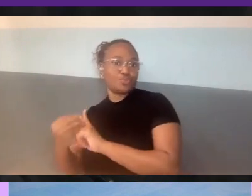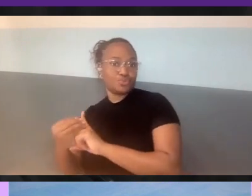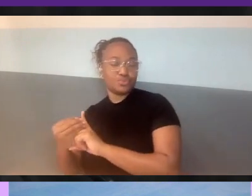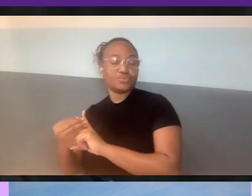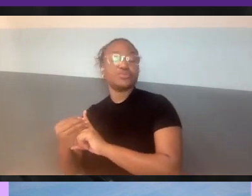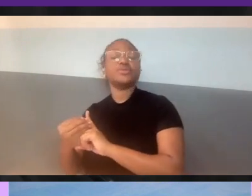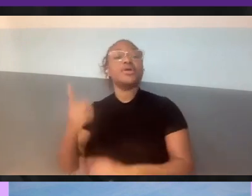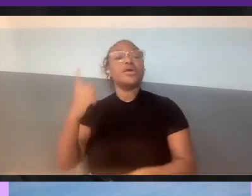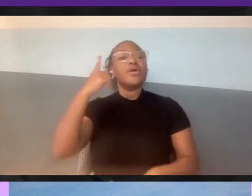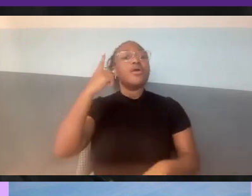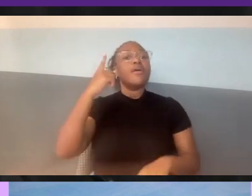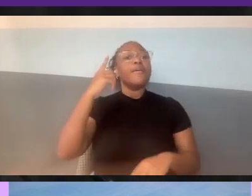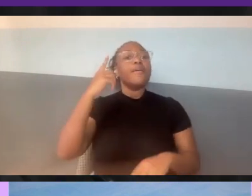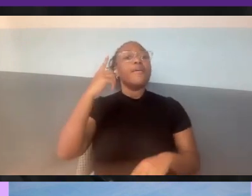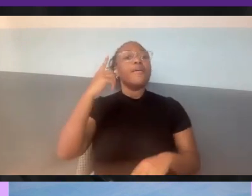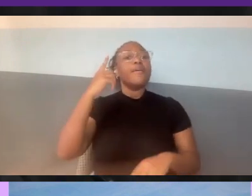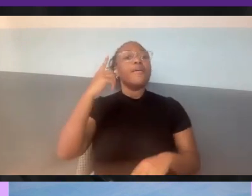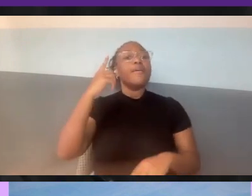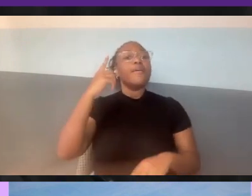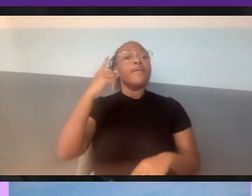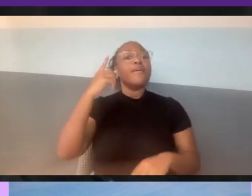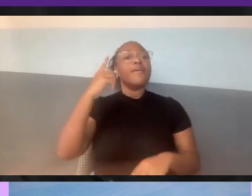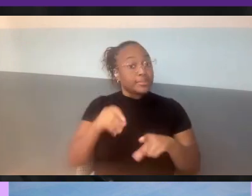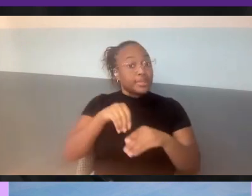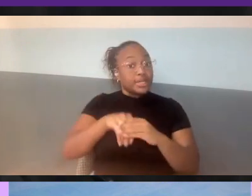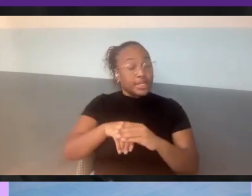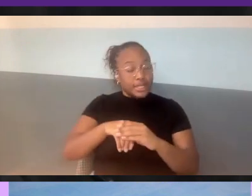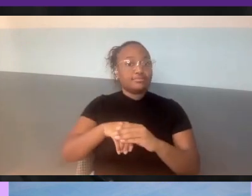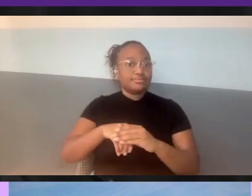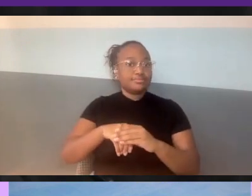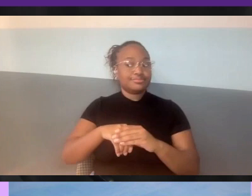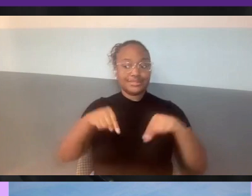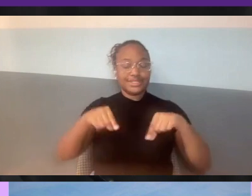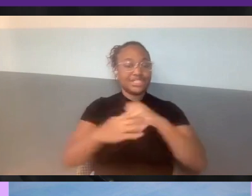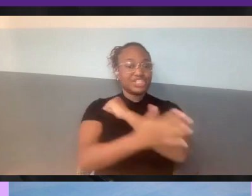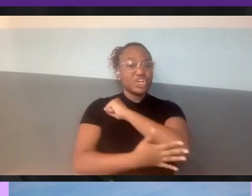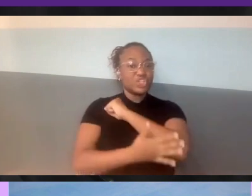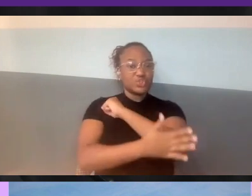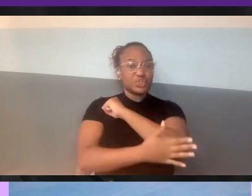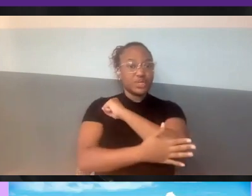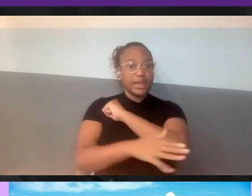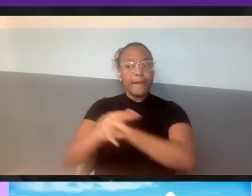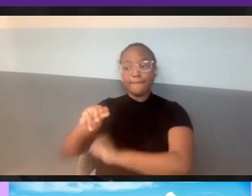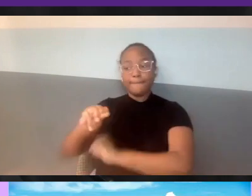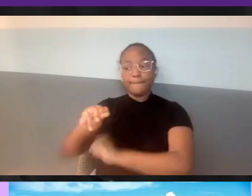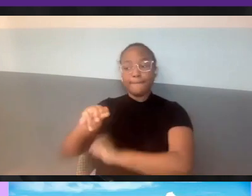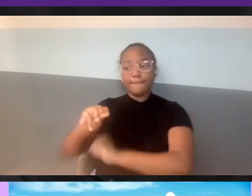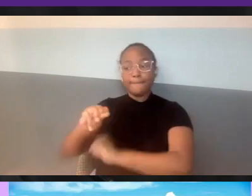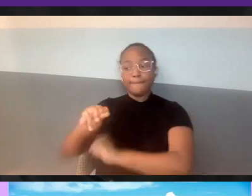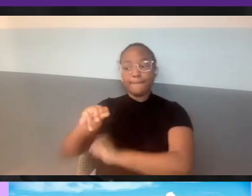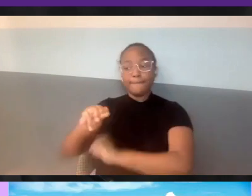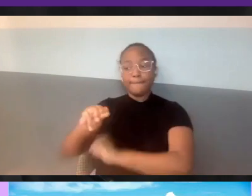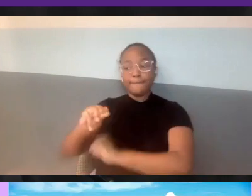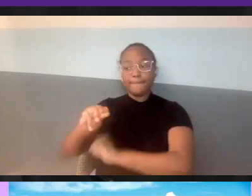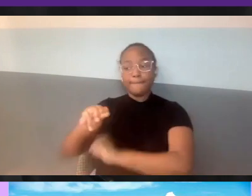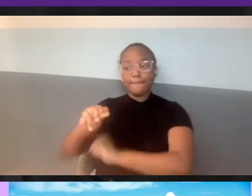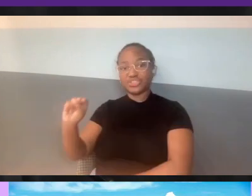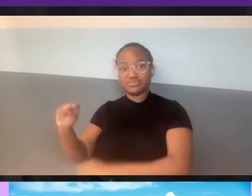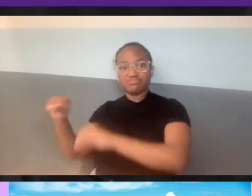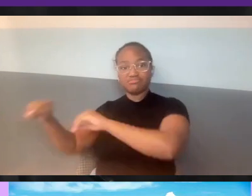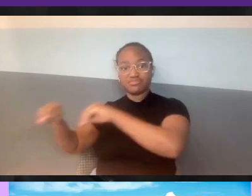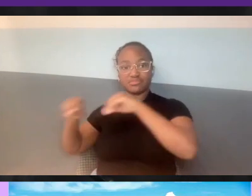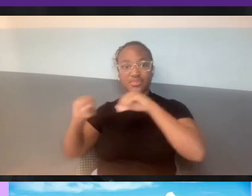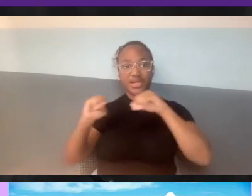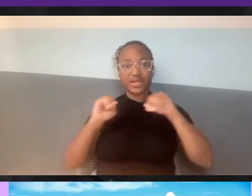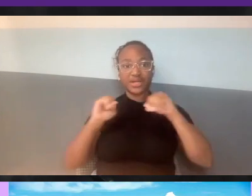that migration issues becomes this monolith, right? All of them are Mexican, and Mexico is all one